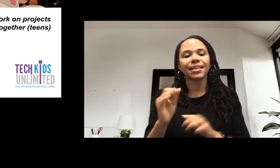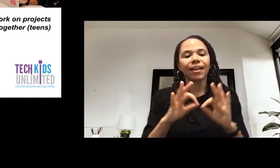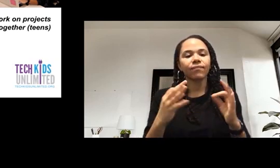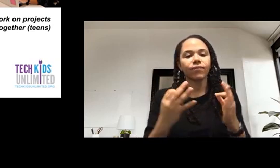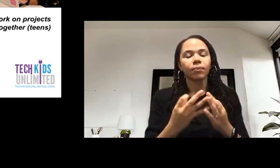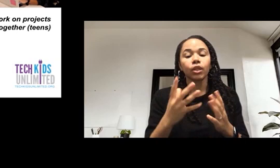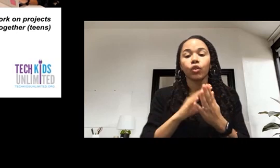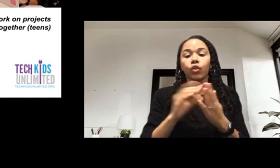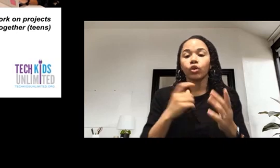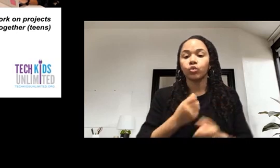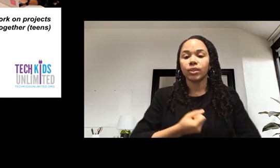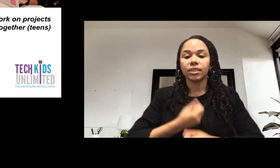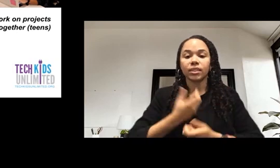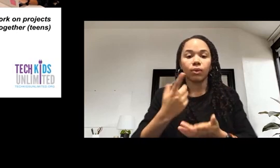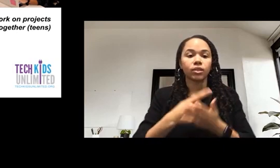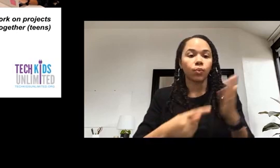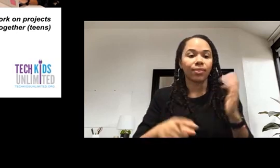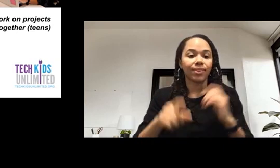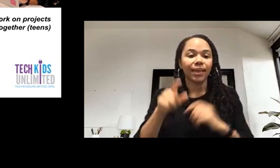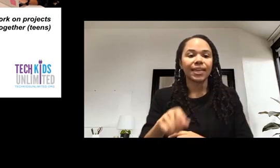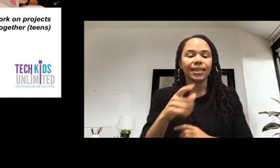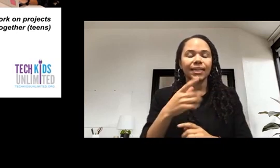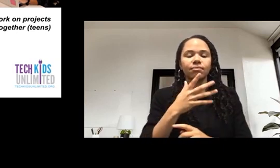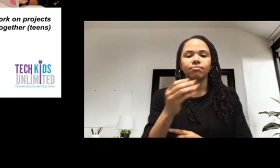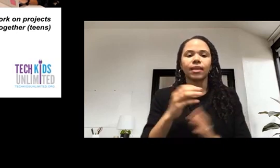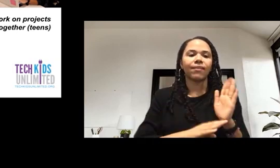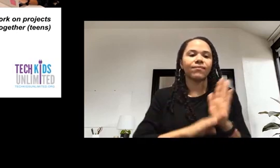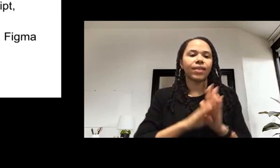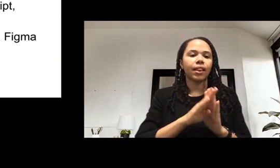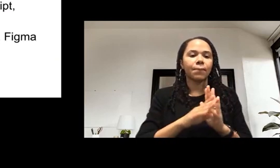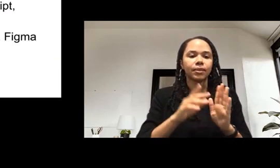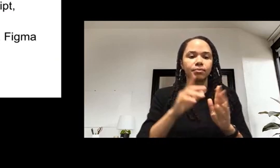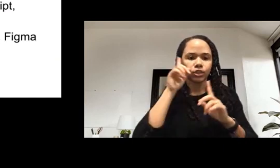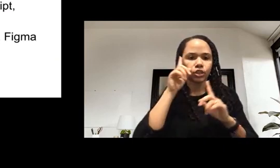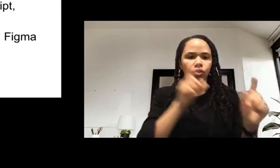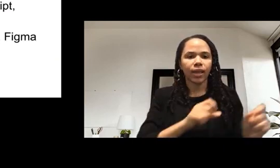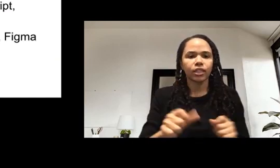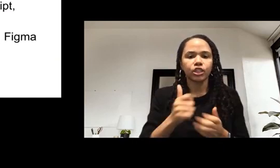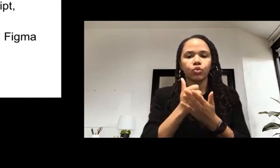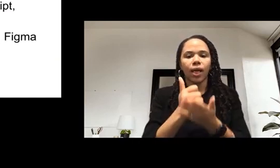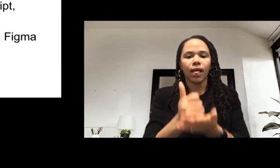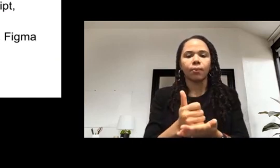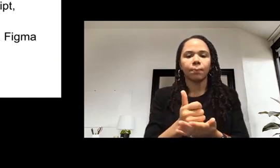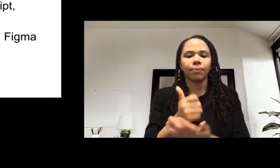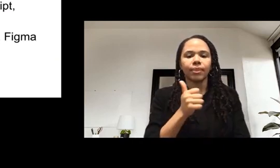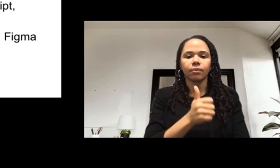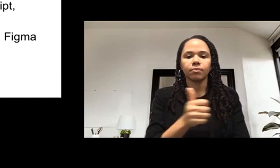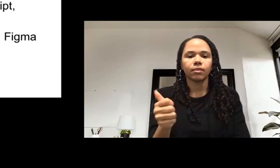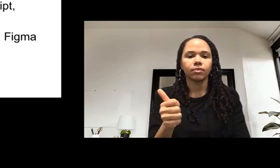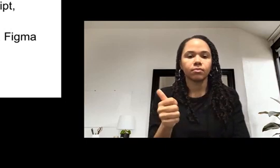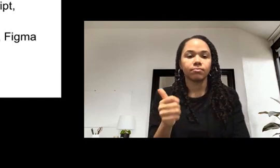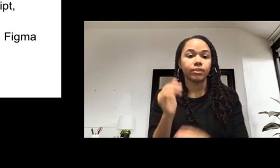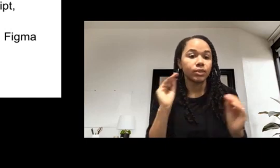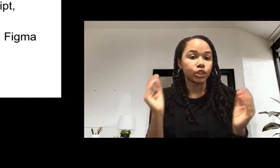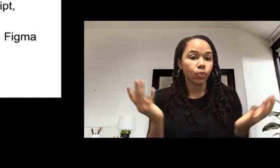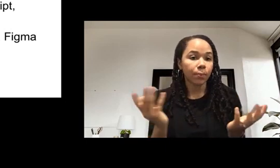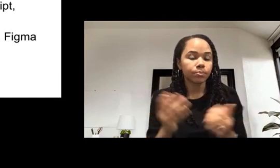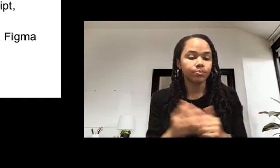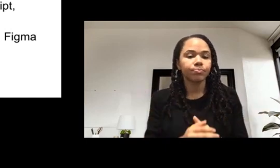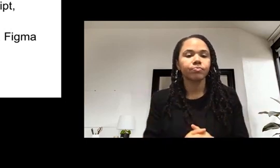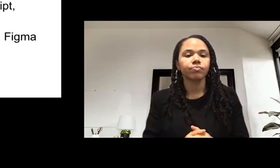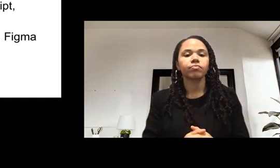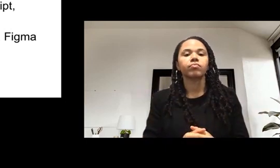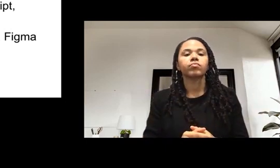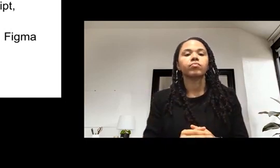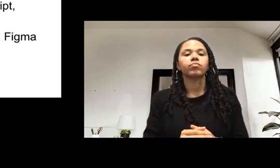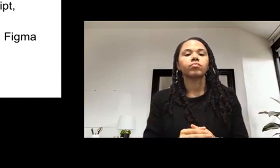need, and help them develop strategies to help themselves. What do we teach? You can see